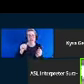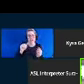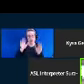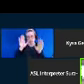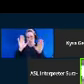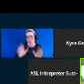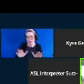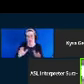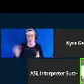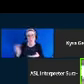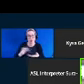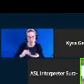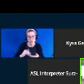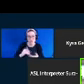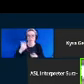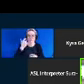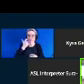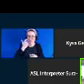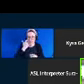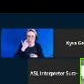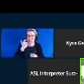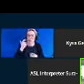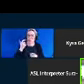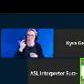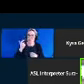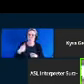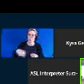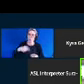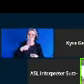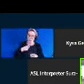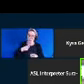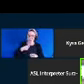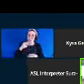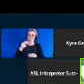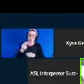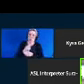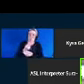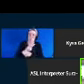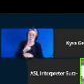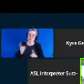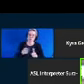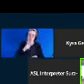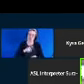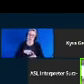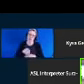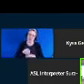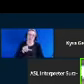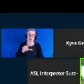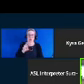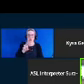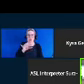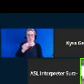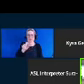partnership that was recently exercised for the first time in Lewiston, Maine. Next slide, please.